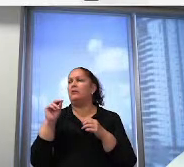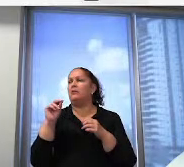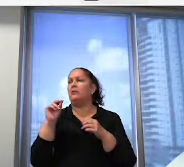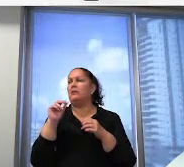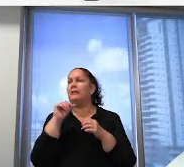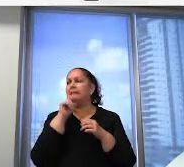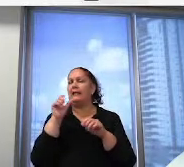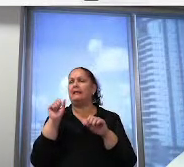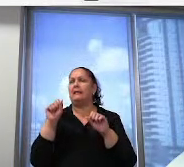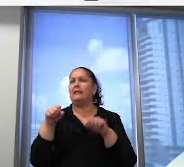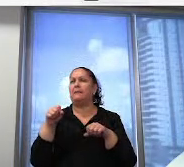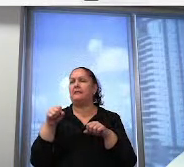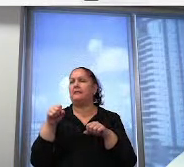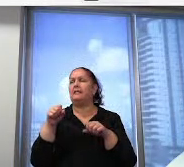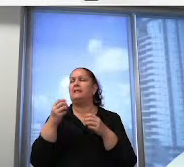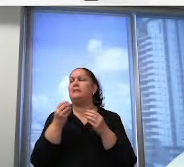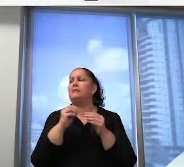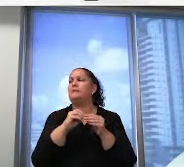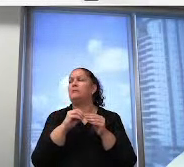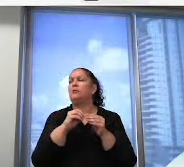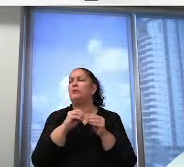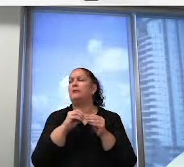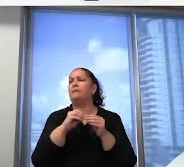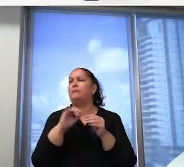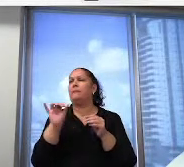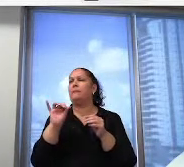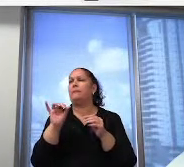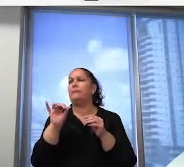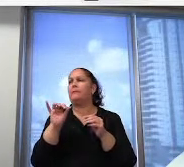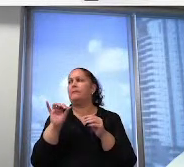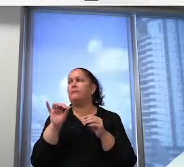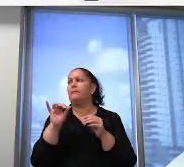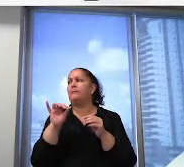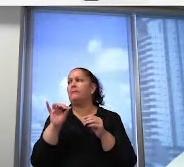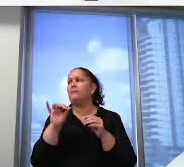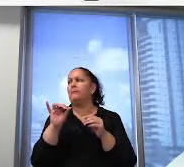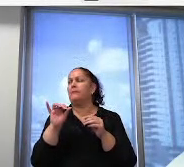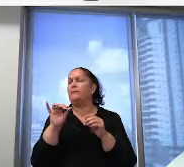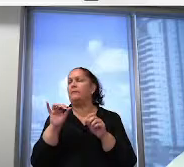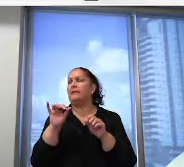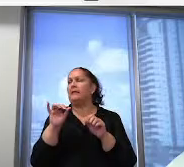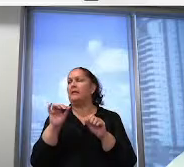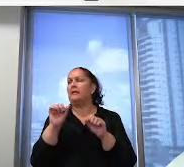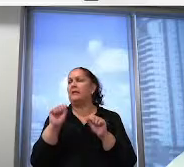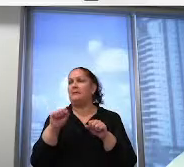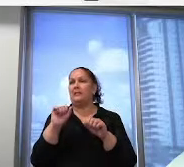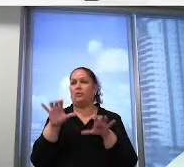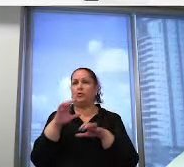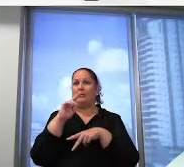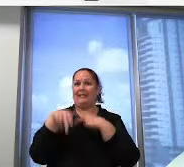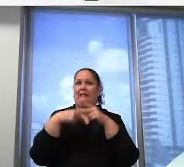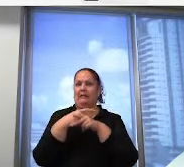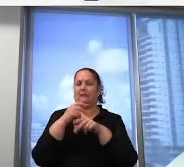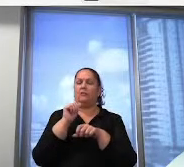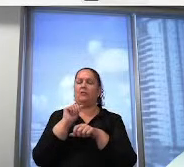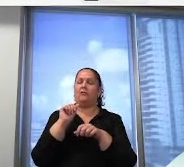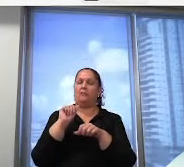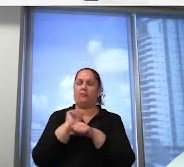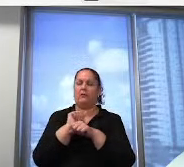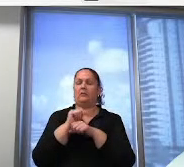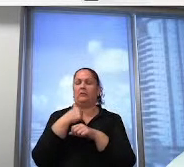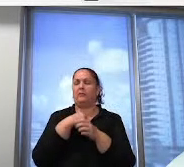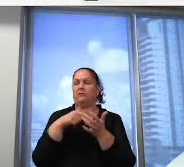not the capacity. That it was more along the lines of the abilities to conduct the type of work that we needed